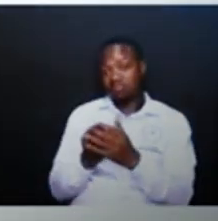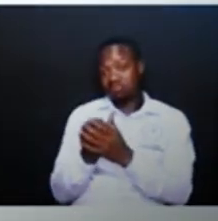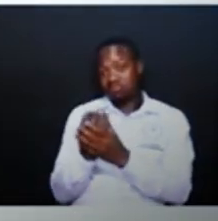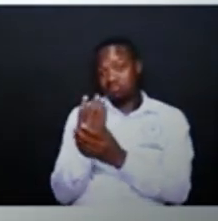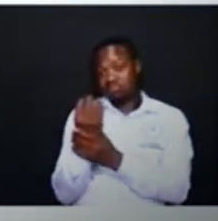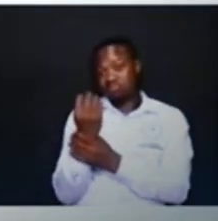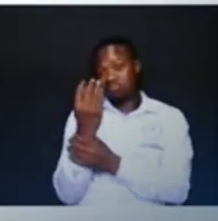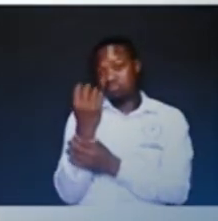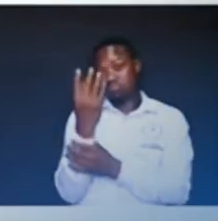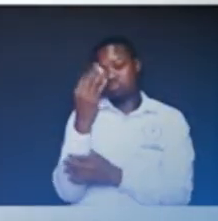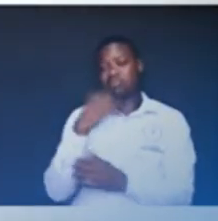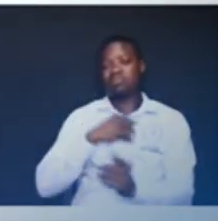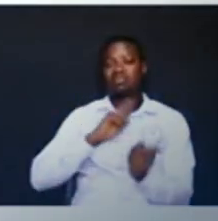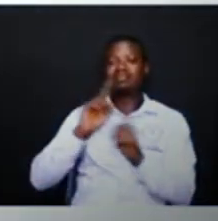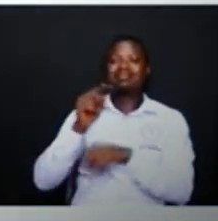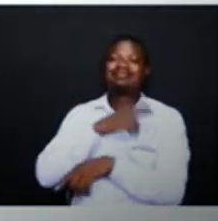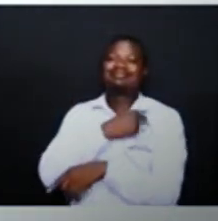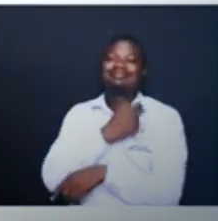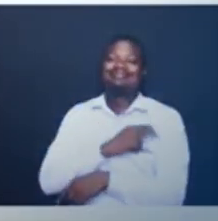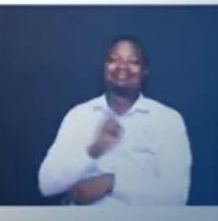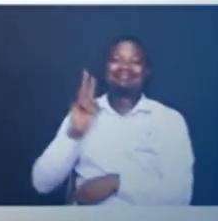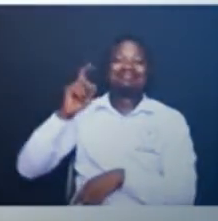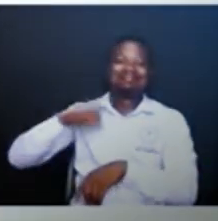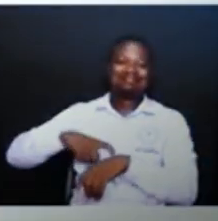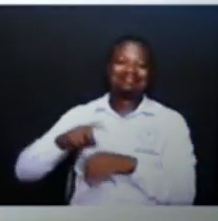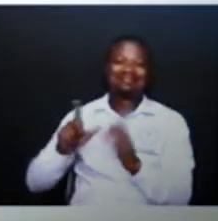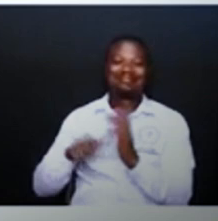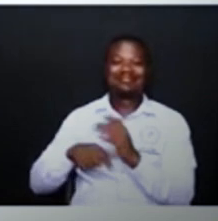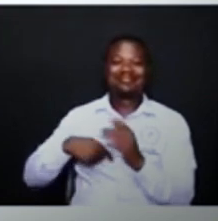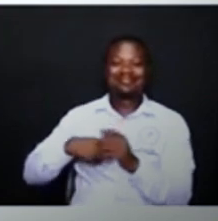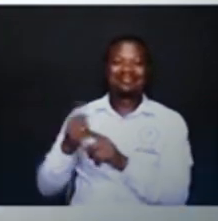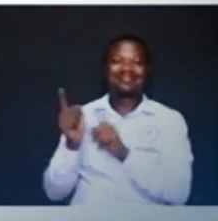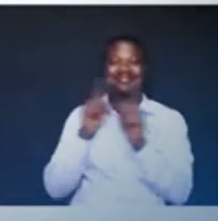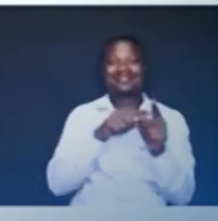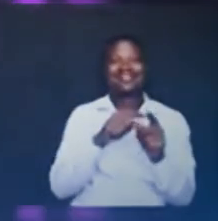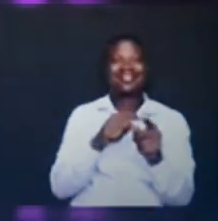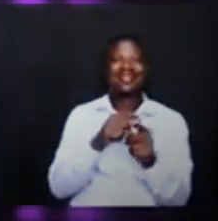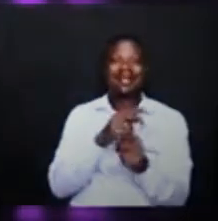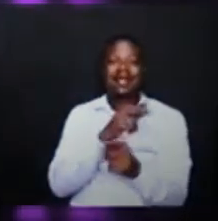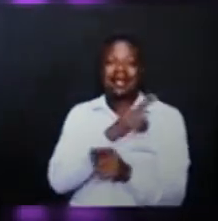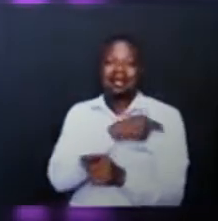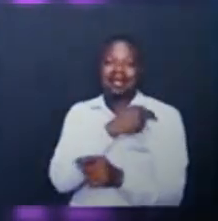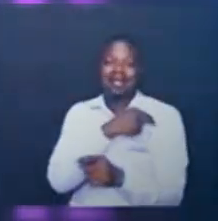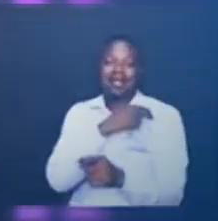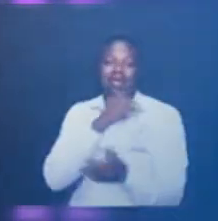I went to the hospital and twice I came home without seeing a doctor.